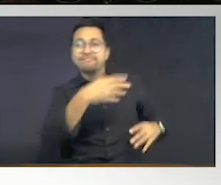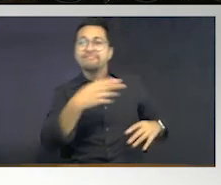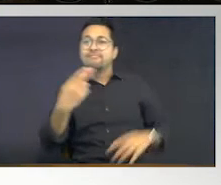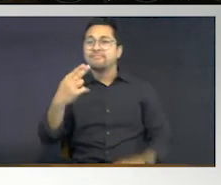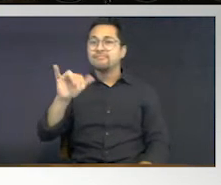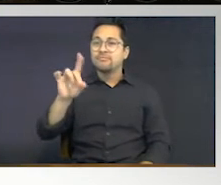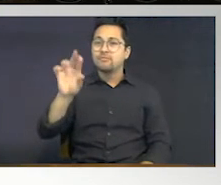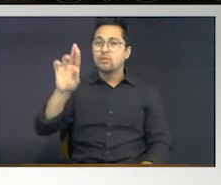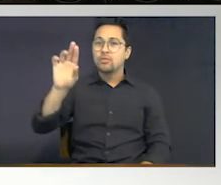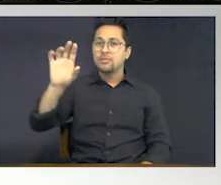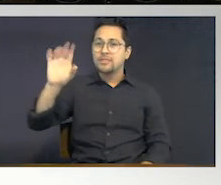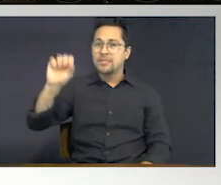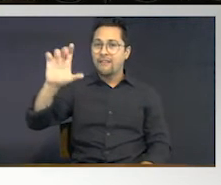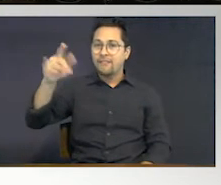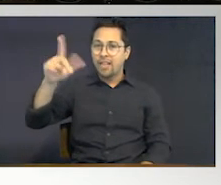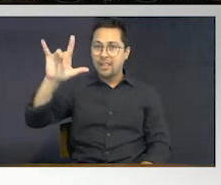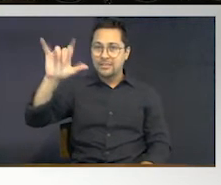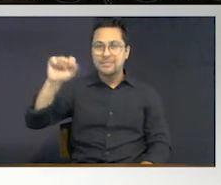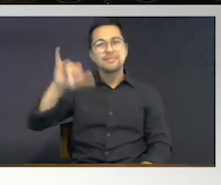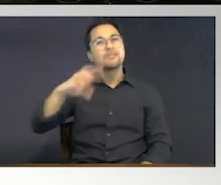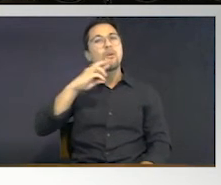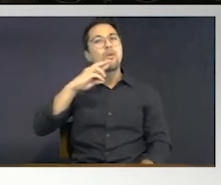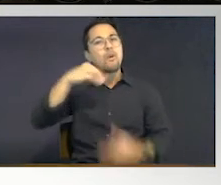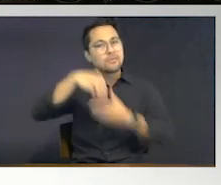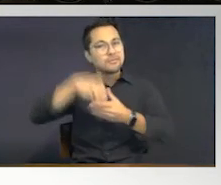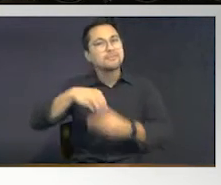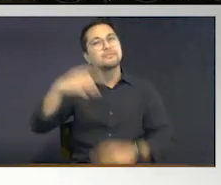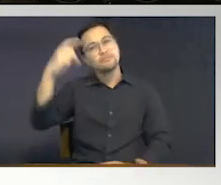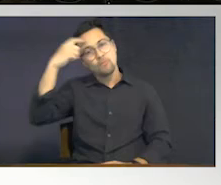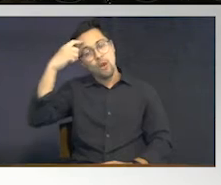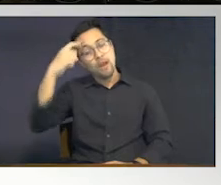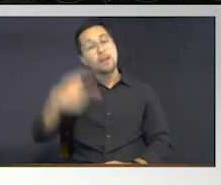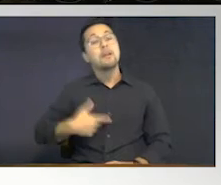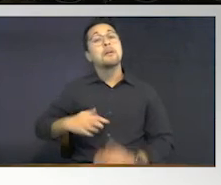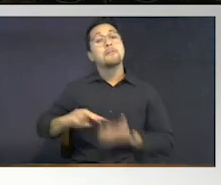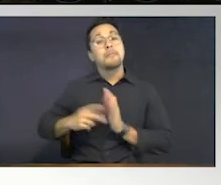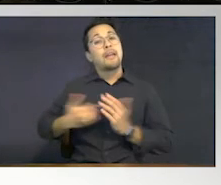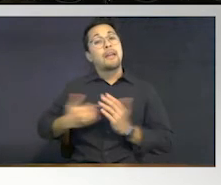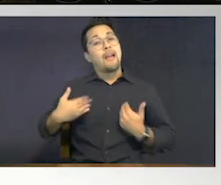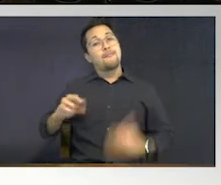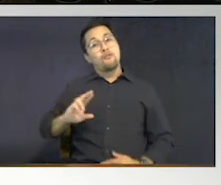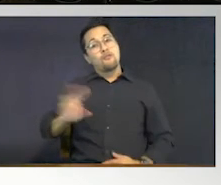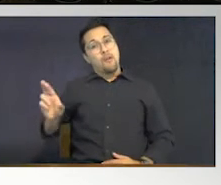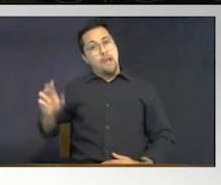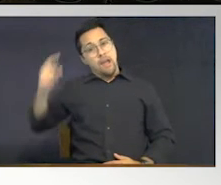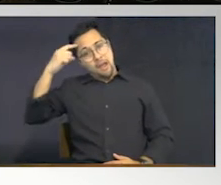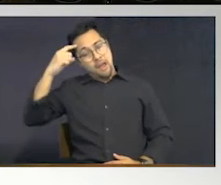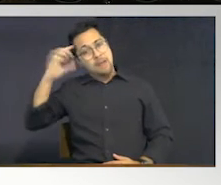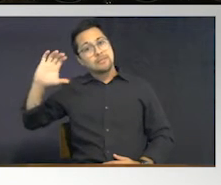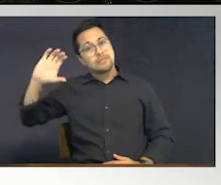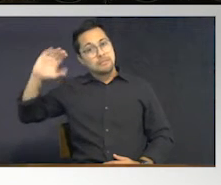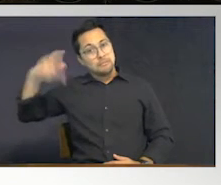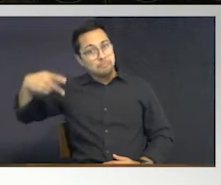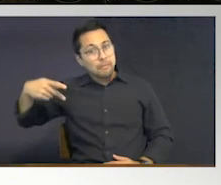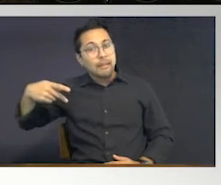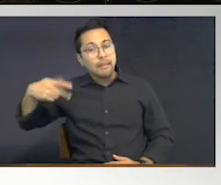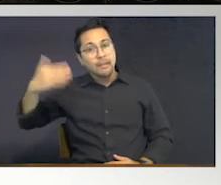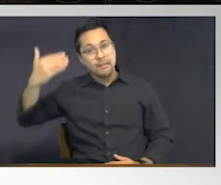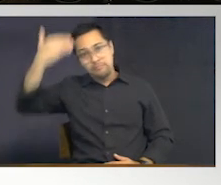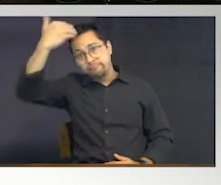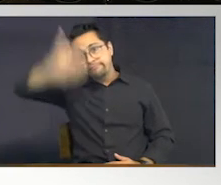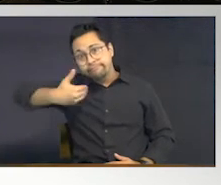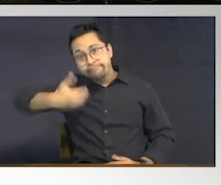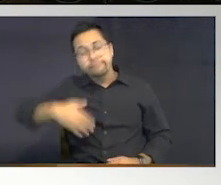water on the brain. As a result of that bleed, he has right hemiplegia, cerebral palsy,